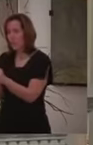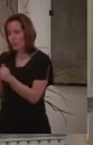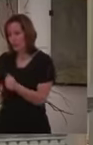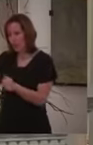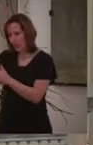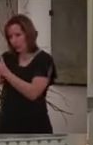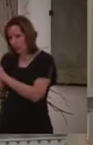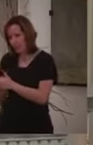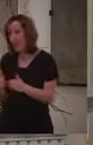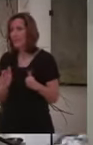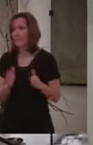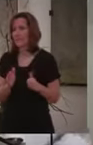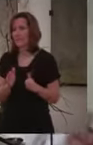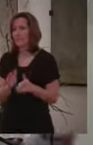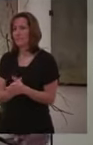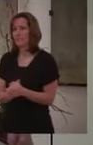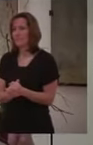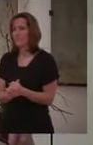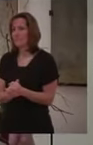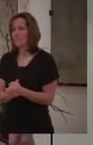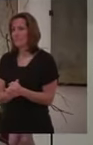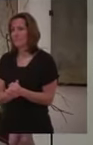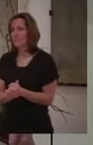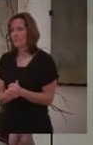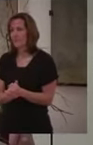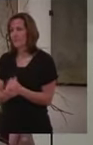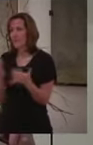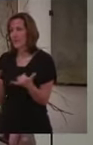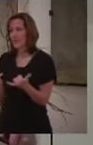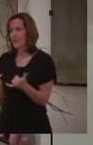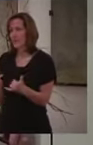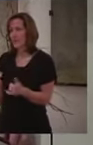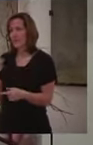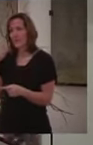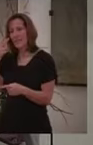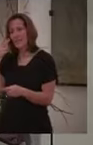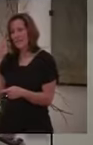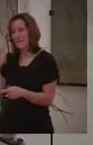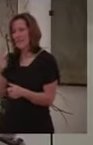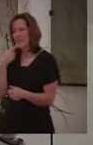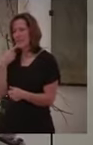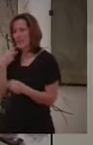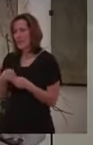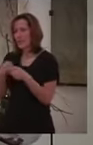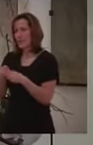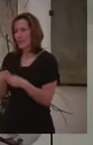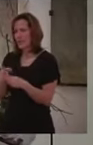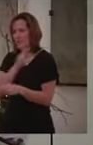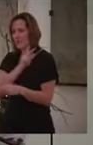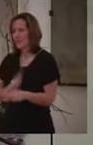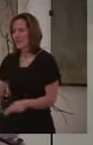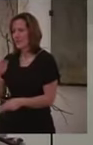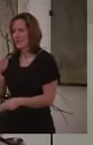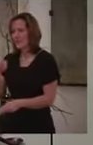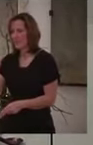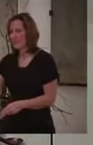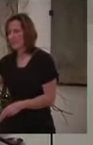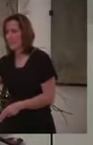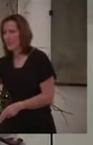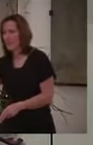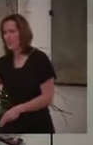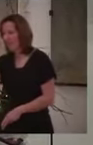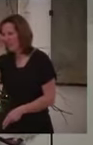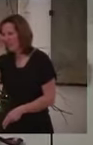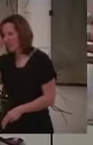plan. In today's poignant scene, he calls King Herod a fox, not meant to be a compliment, and